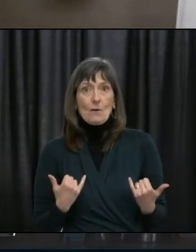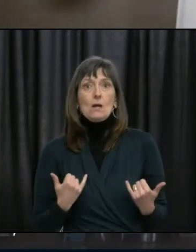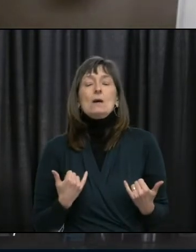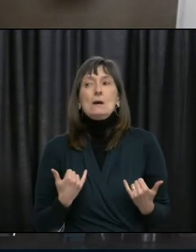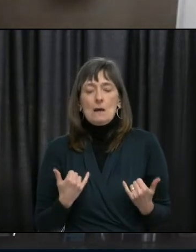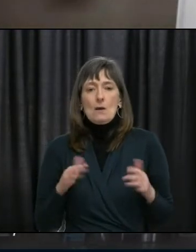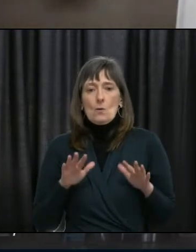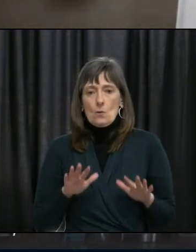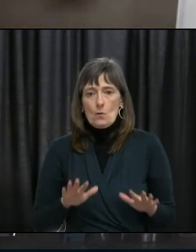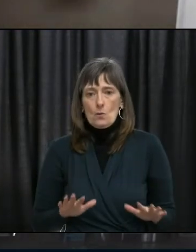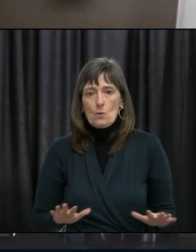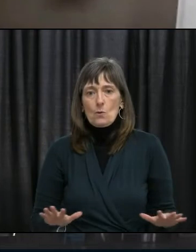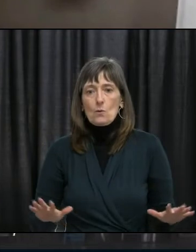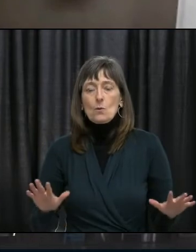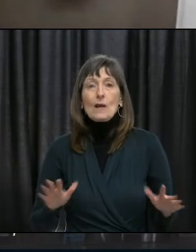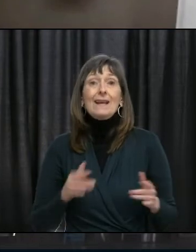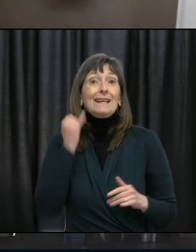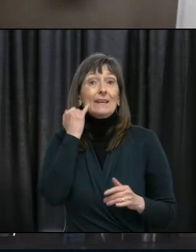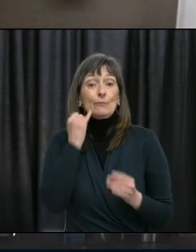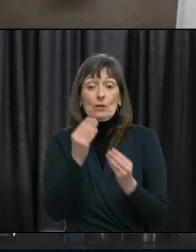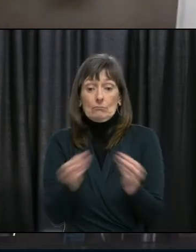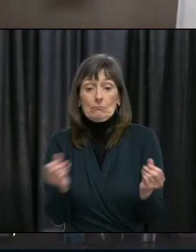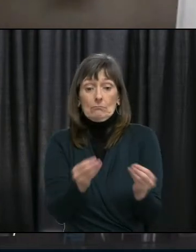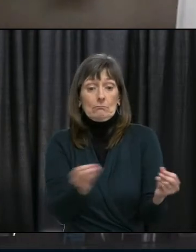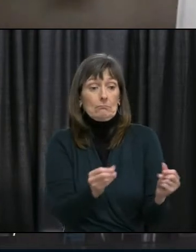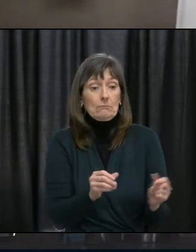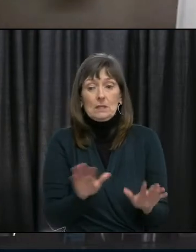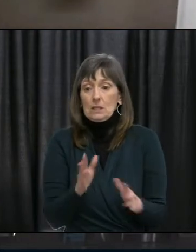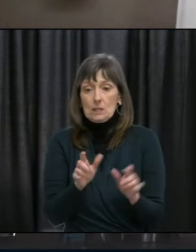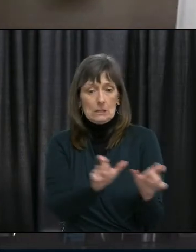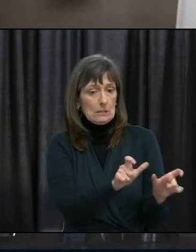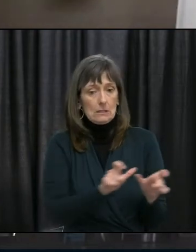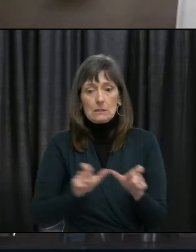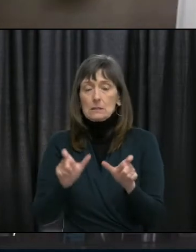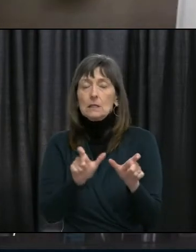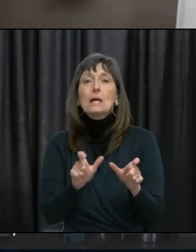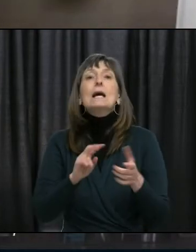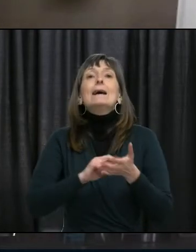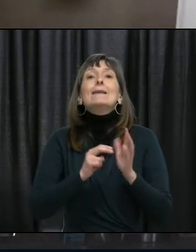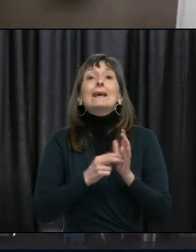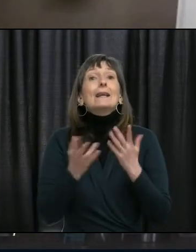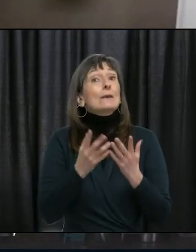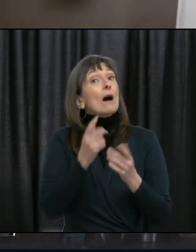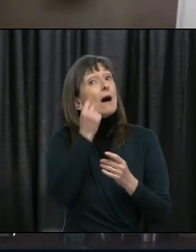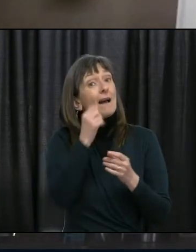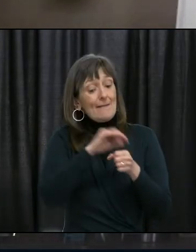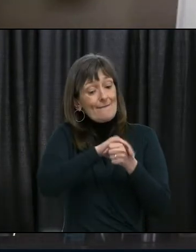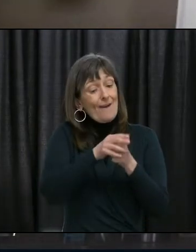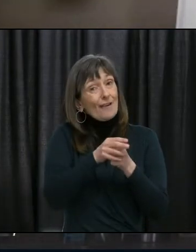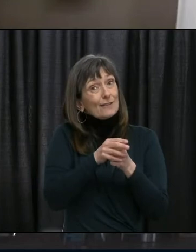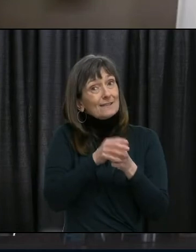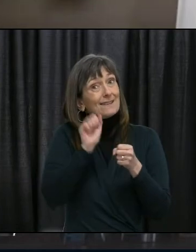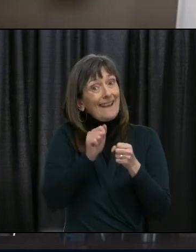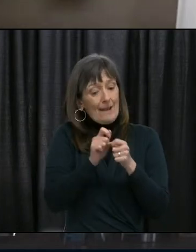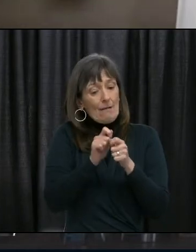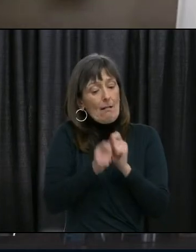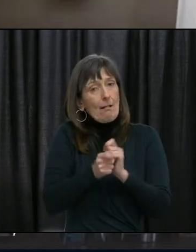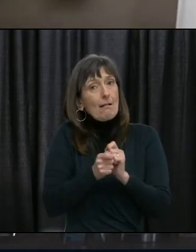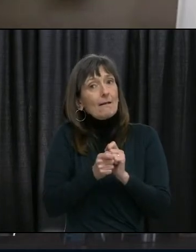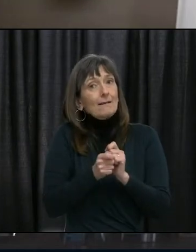work against a new strain if that happens. Because if this is going to be like the changes we see every year with the